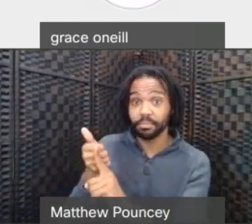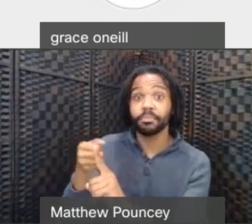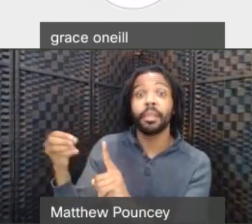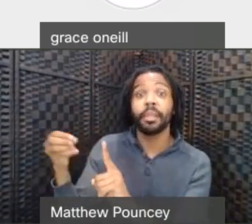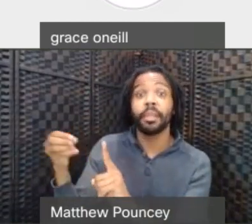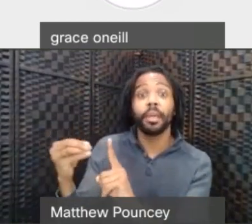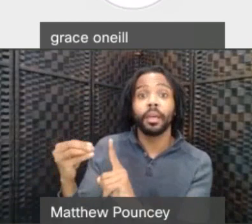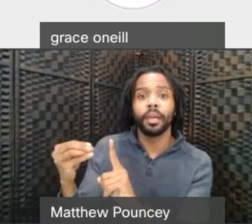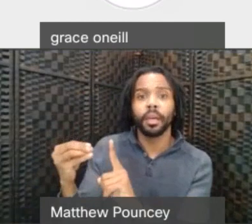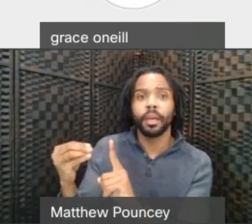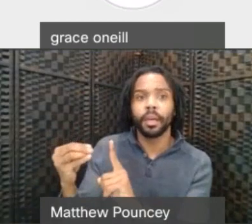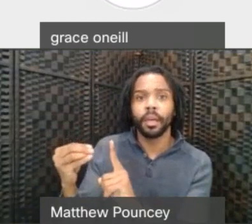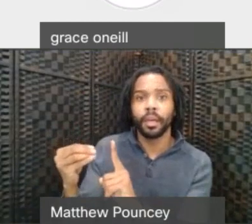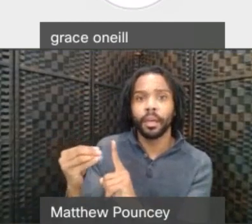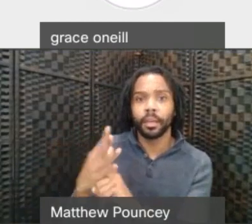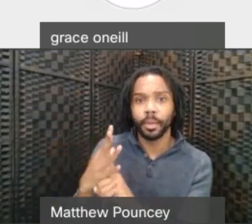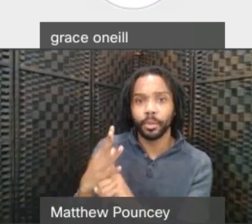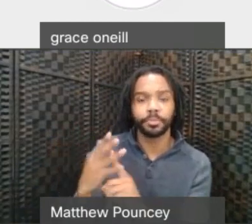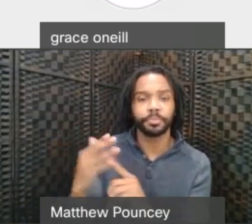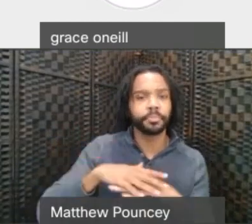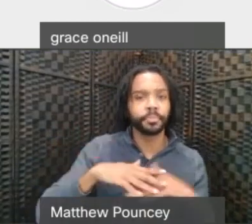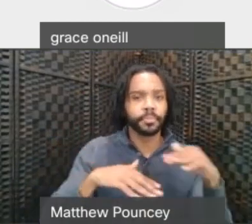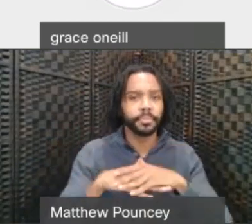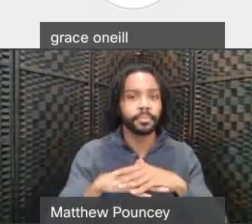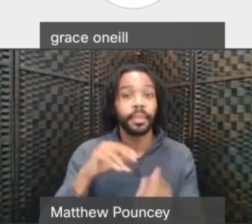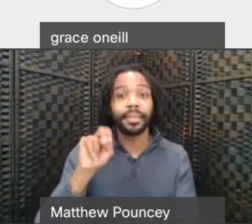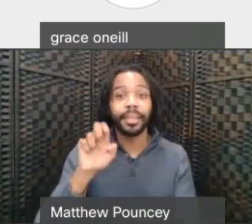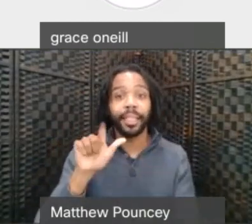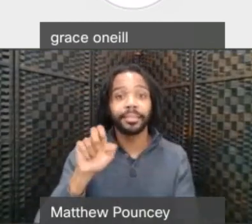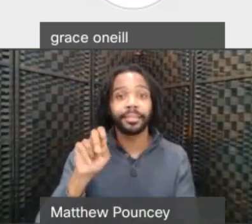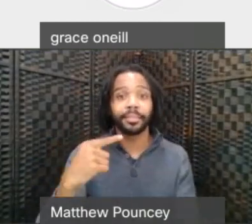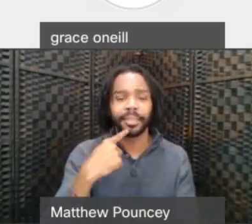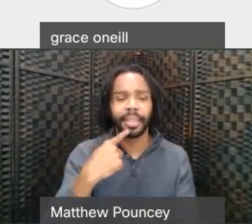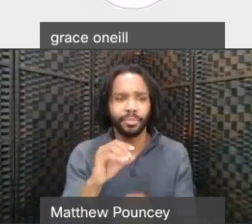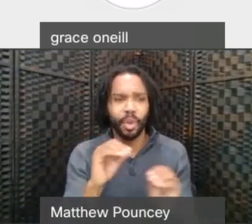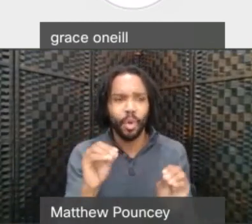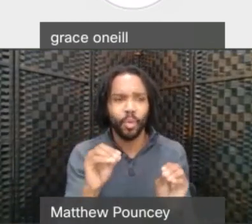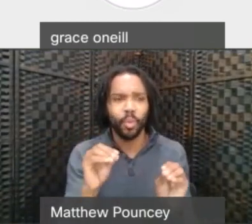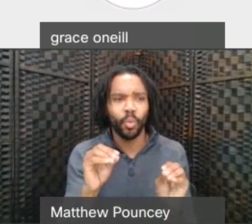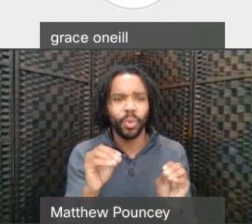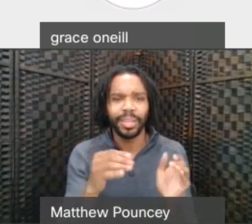There's no guidance that suggests that or requires that.